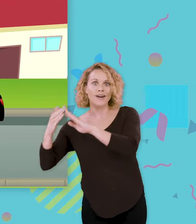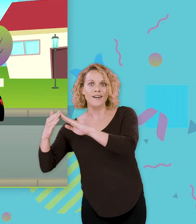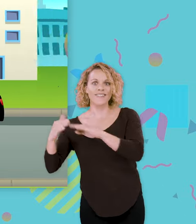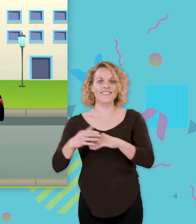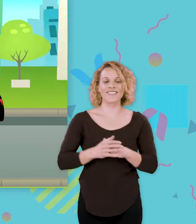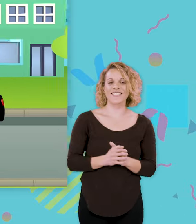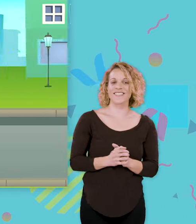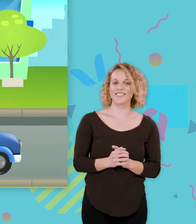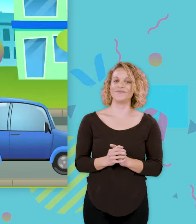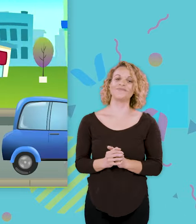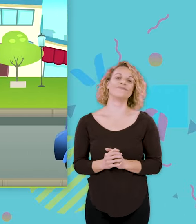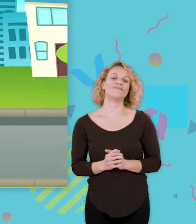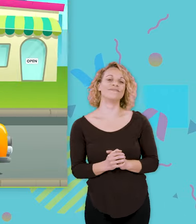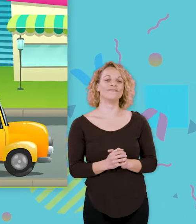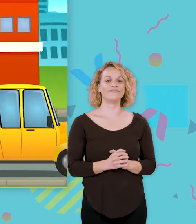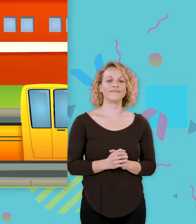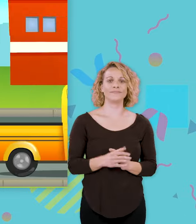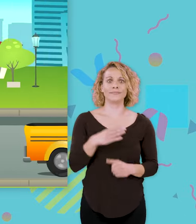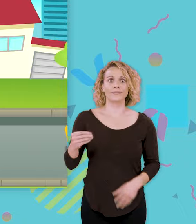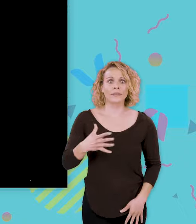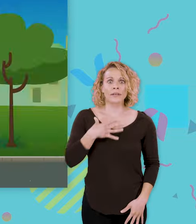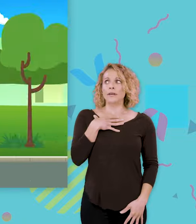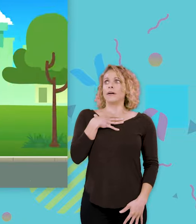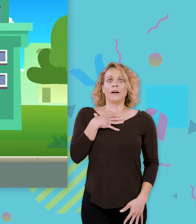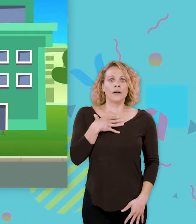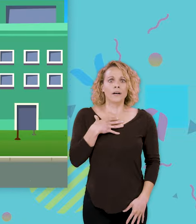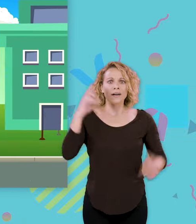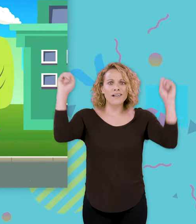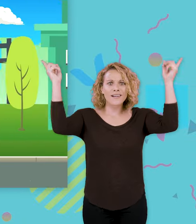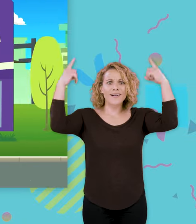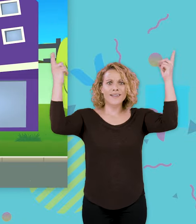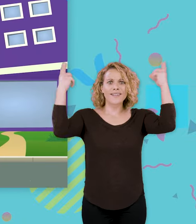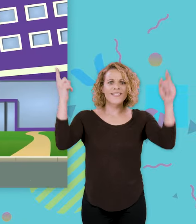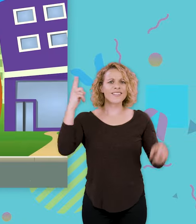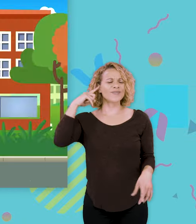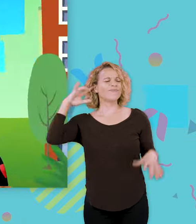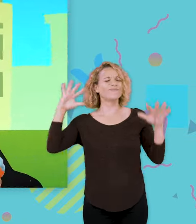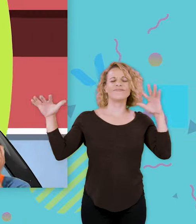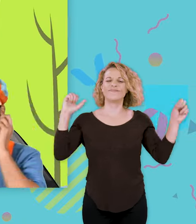And oh my goodness,